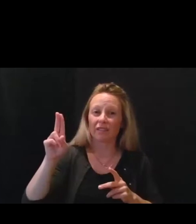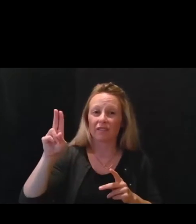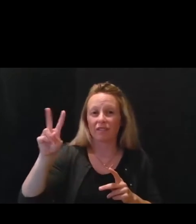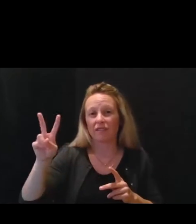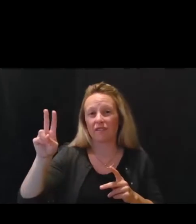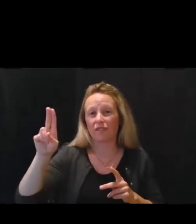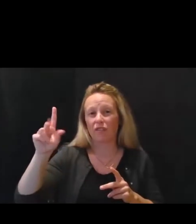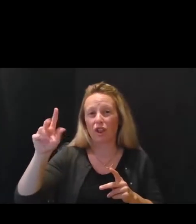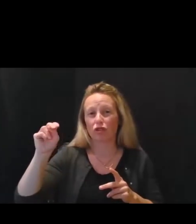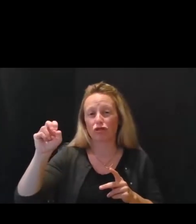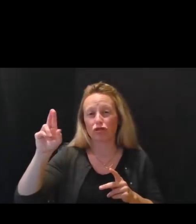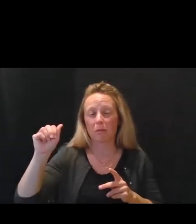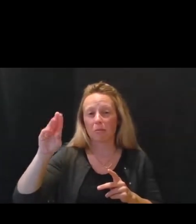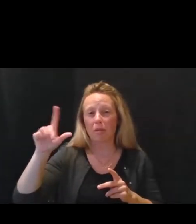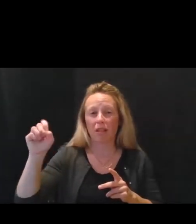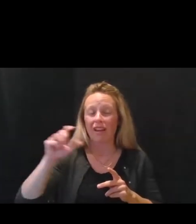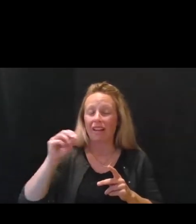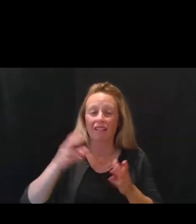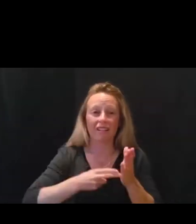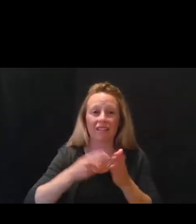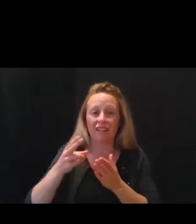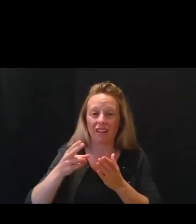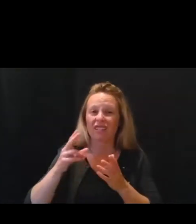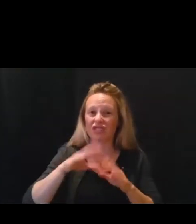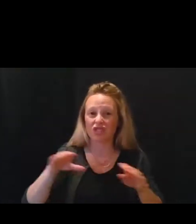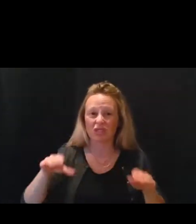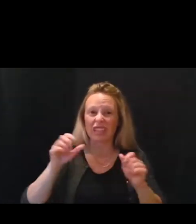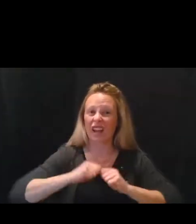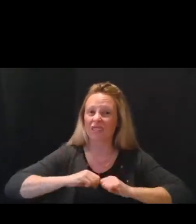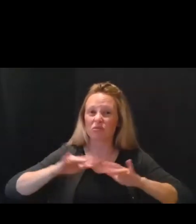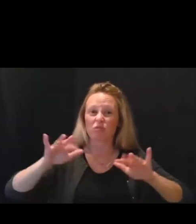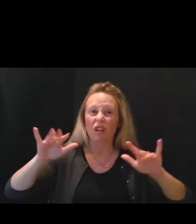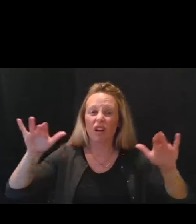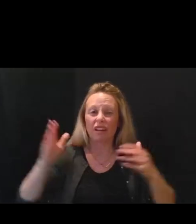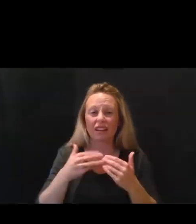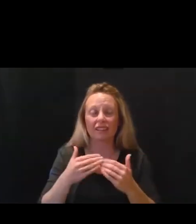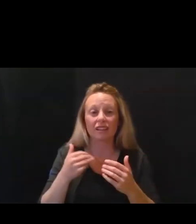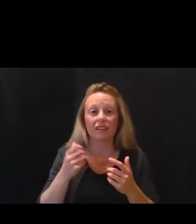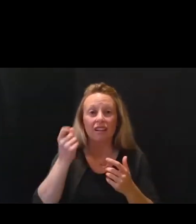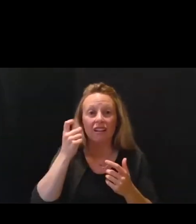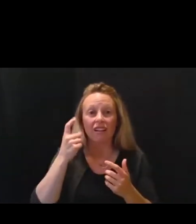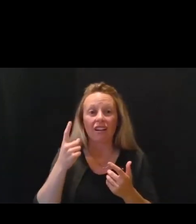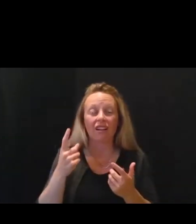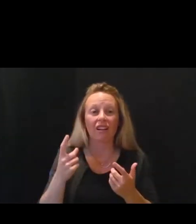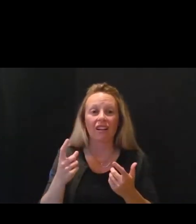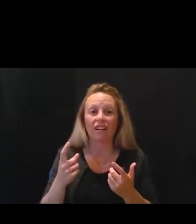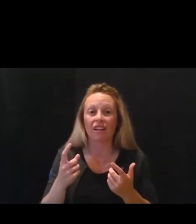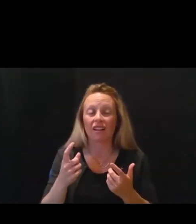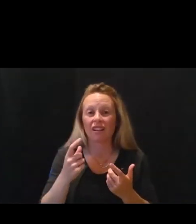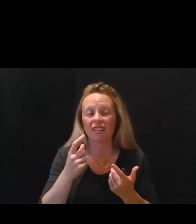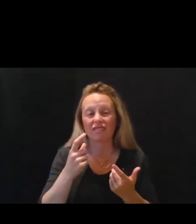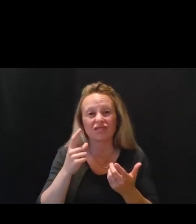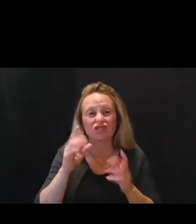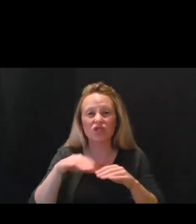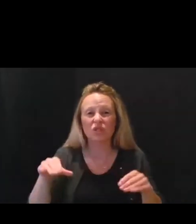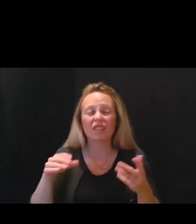same time, it can act as a big vector because kids cannot handle, their oral and their nasal secretions as well as